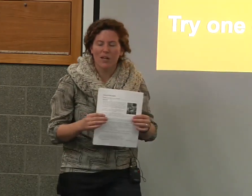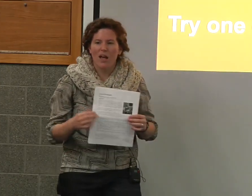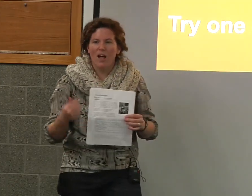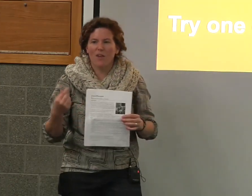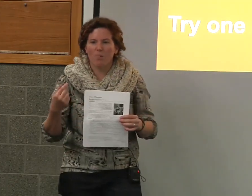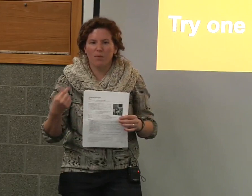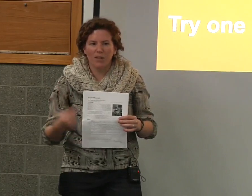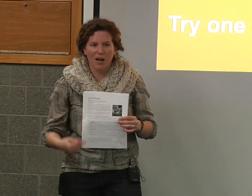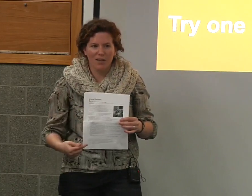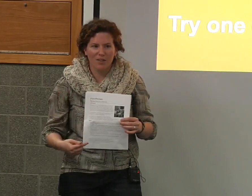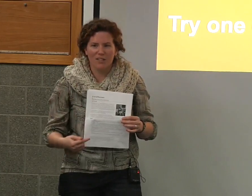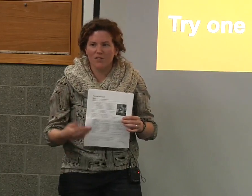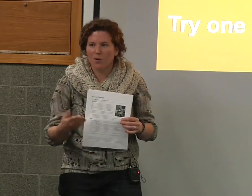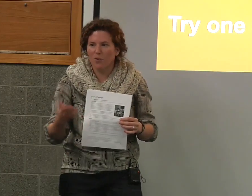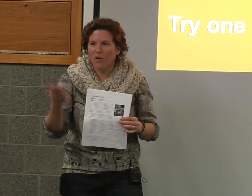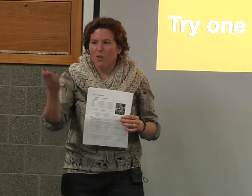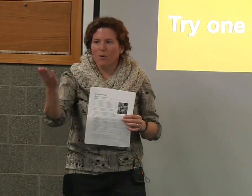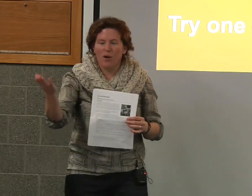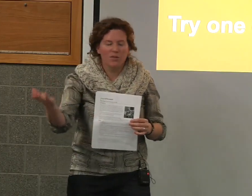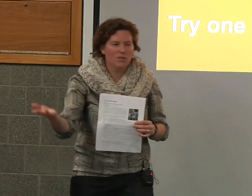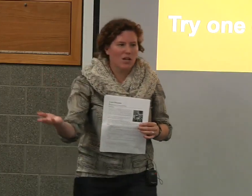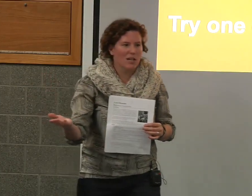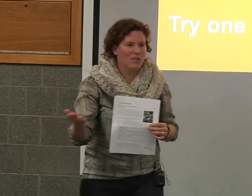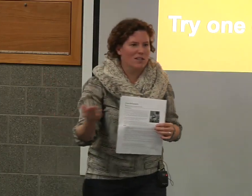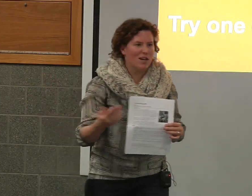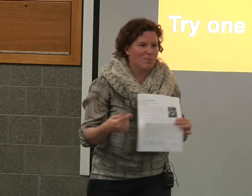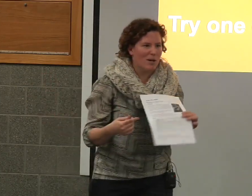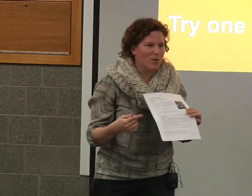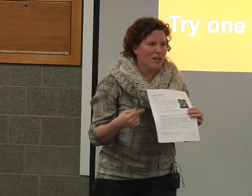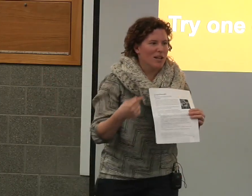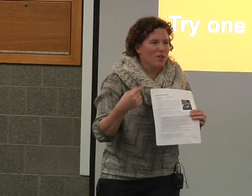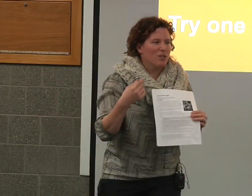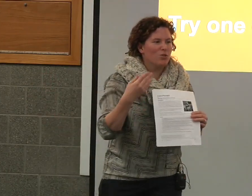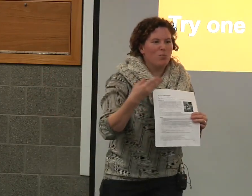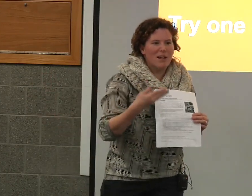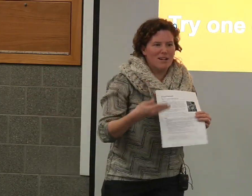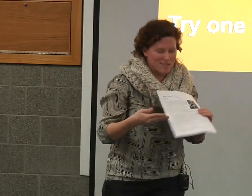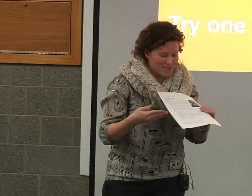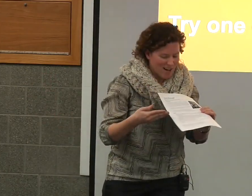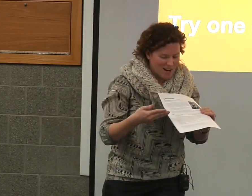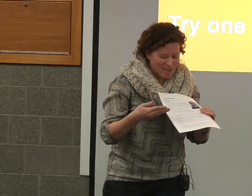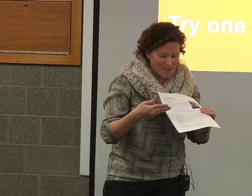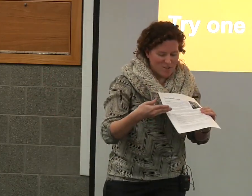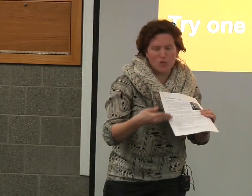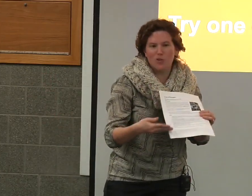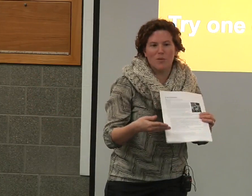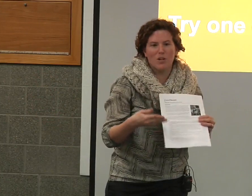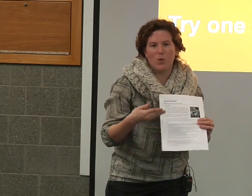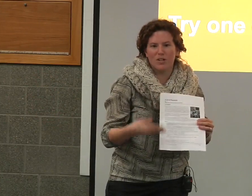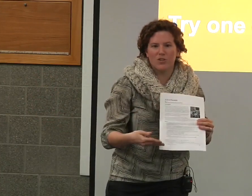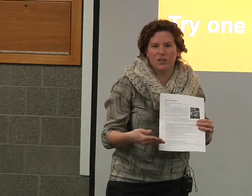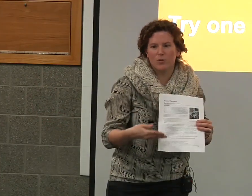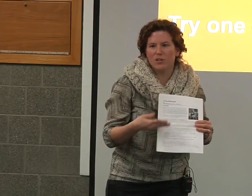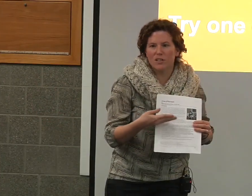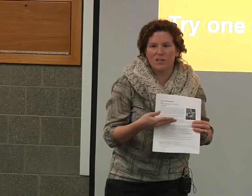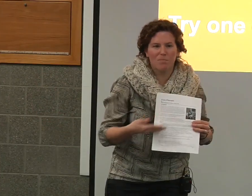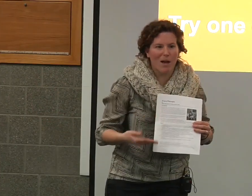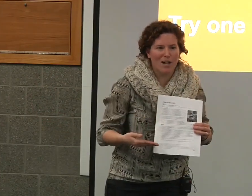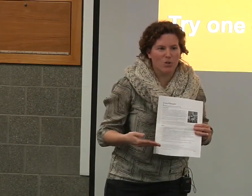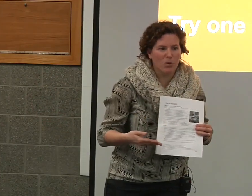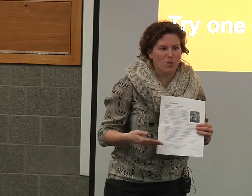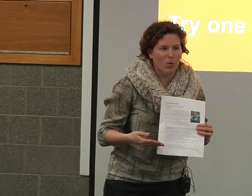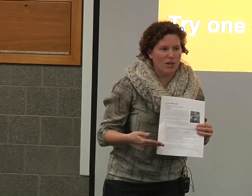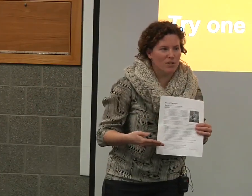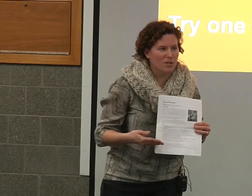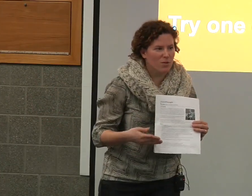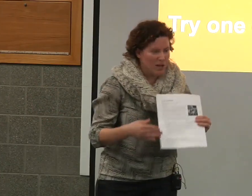pre-class assignment and then apply this. So we were also talking on the side about you might decide this is too many questions or it